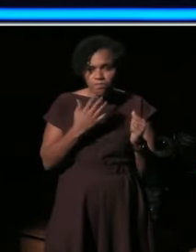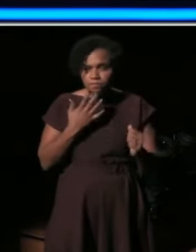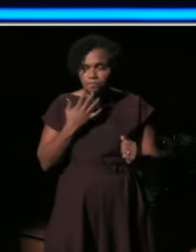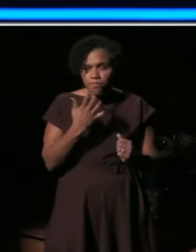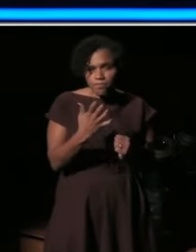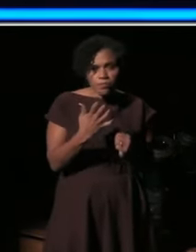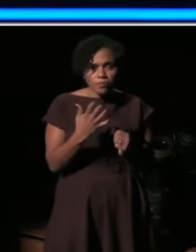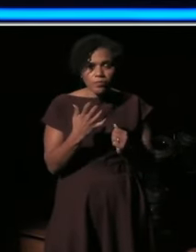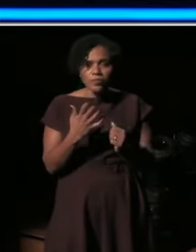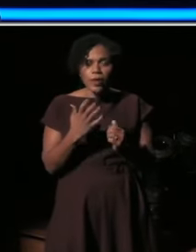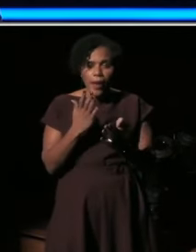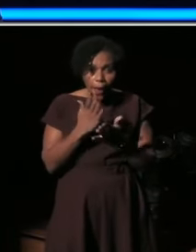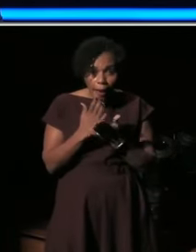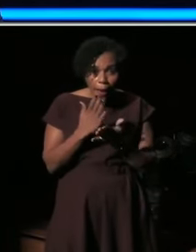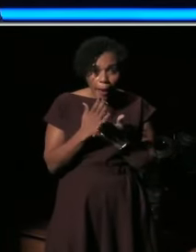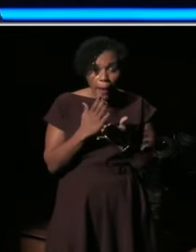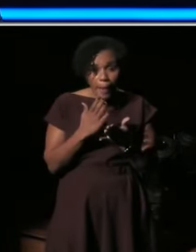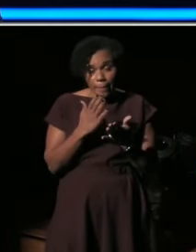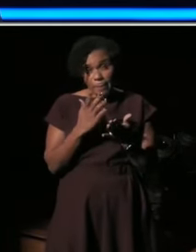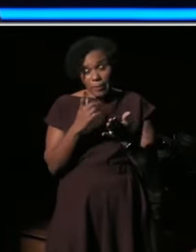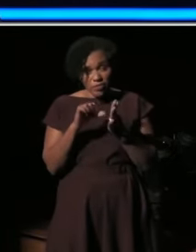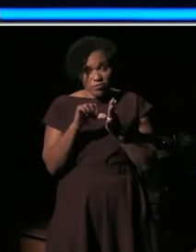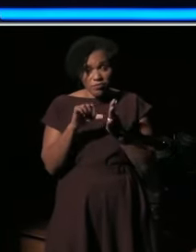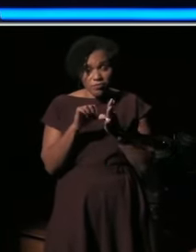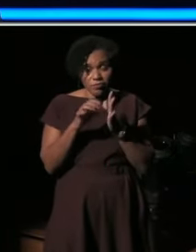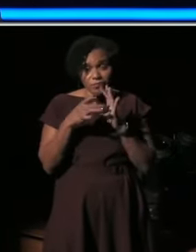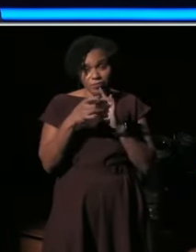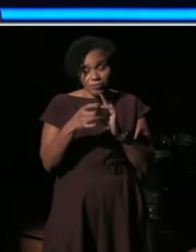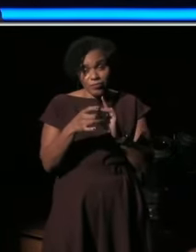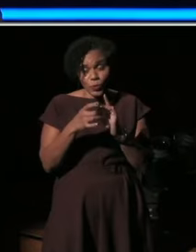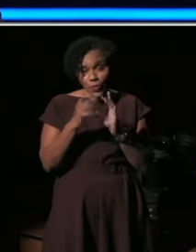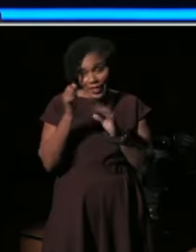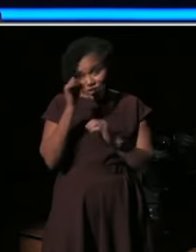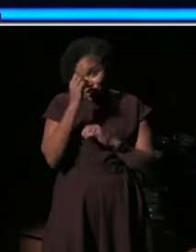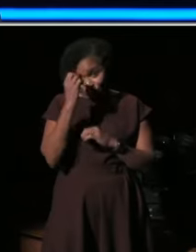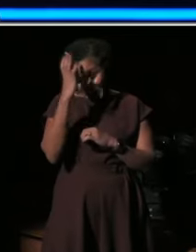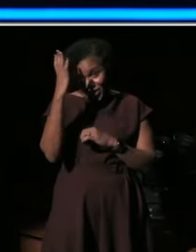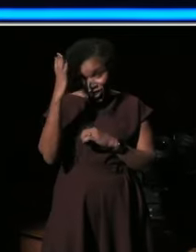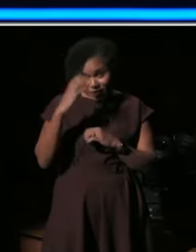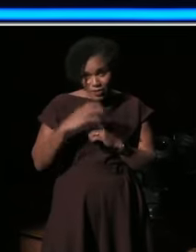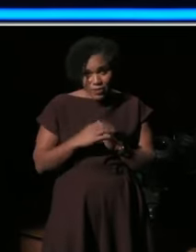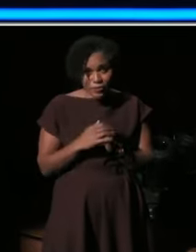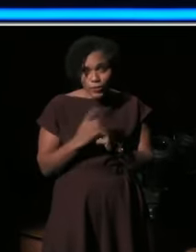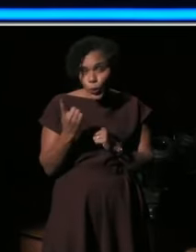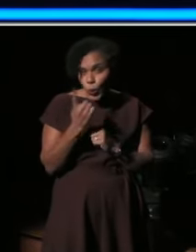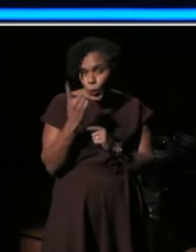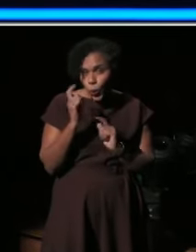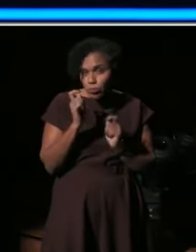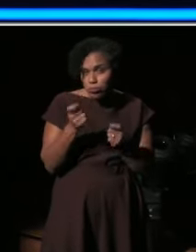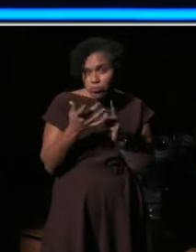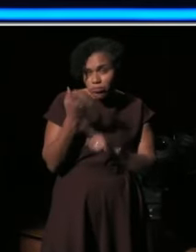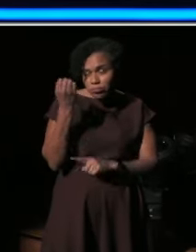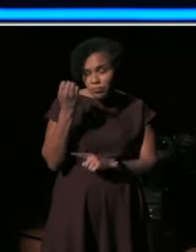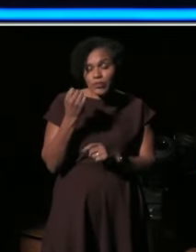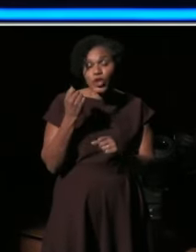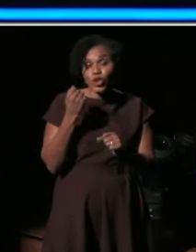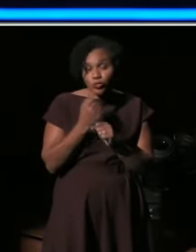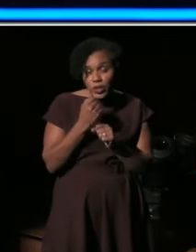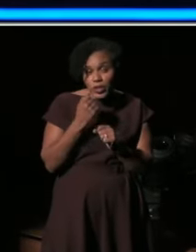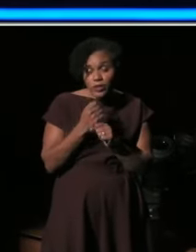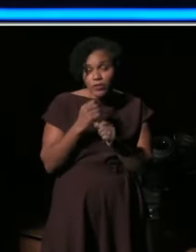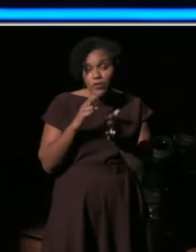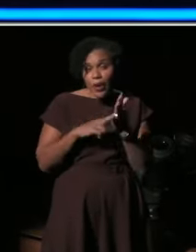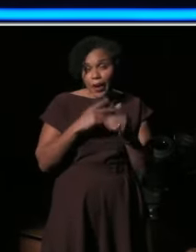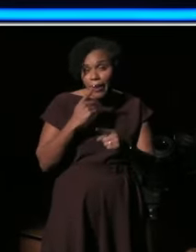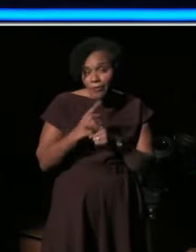the nature and perils of genius. Jenny, please tell us who the award goes to. The Grierson for the